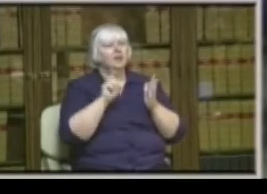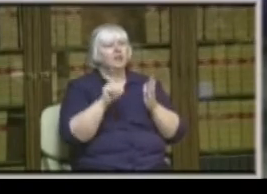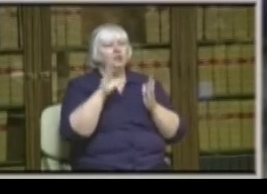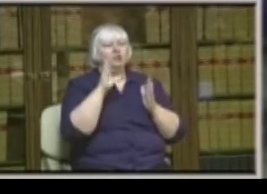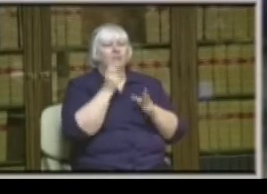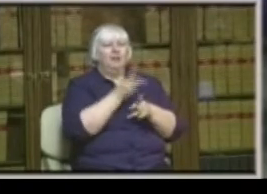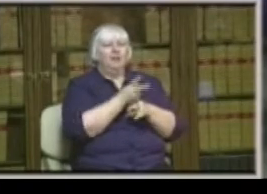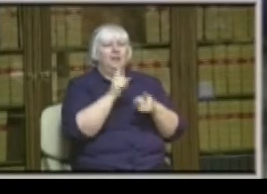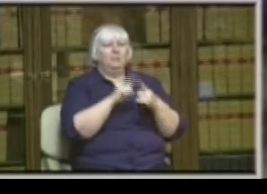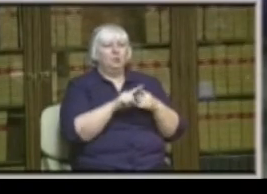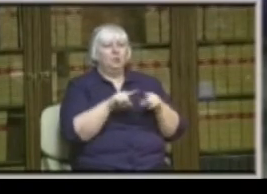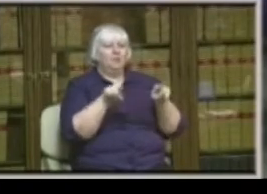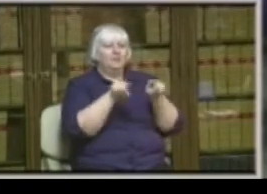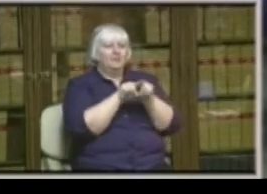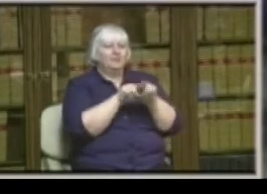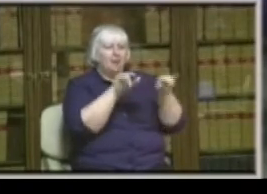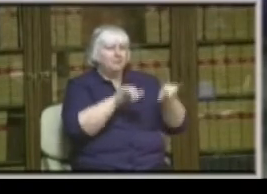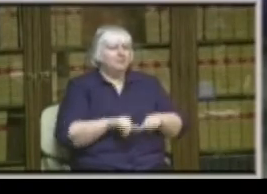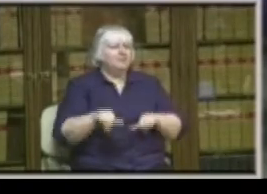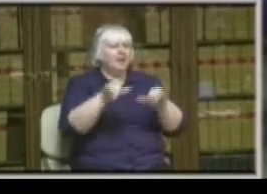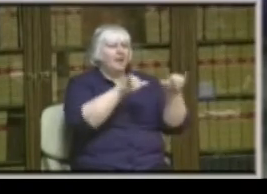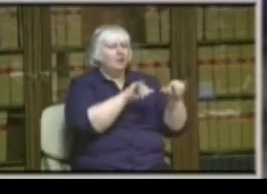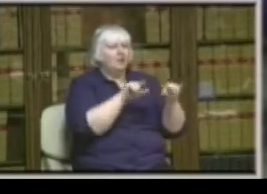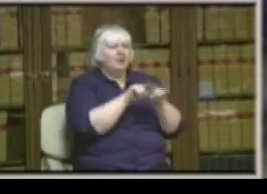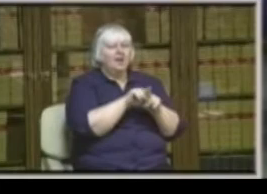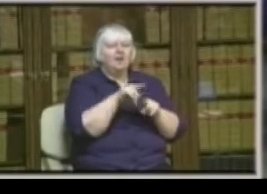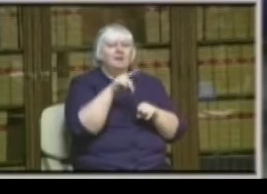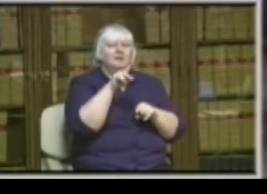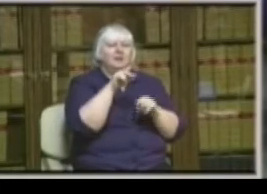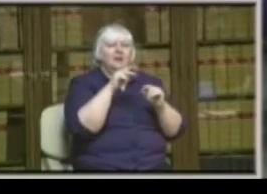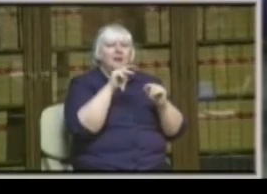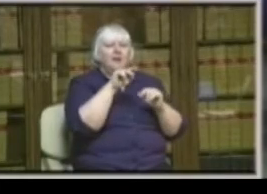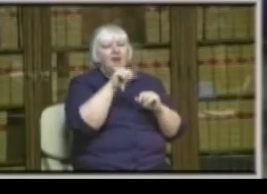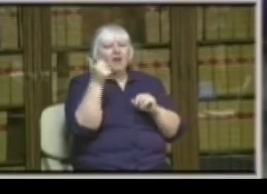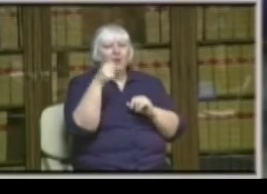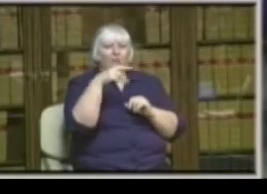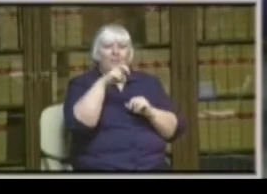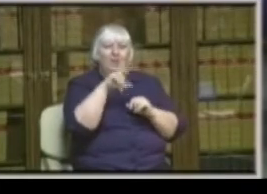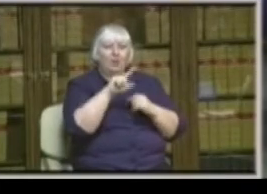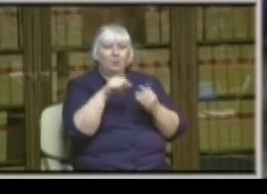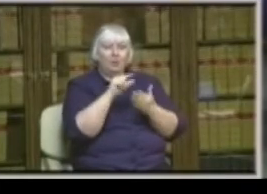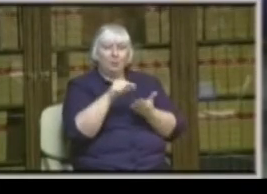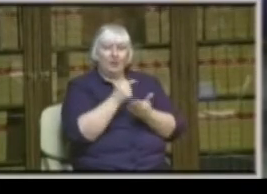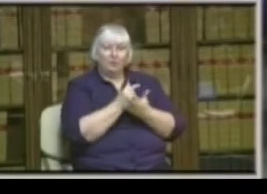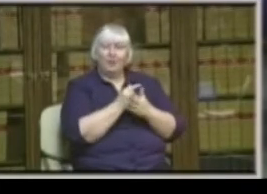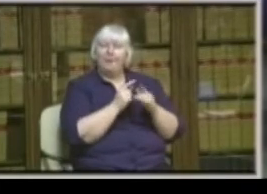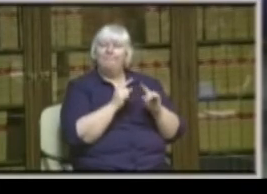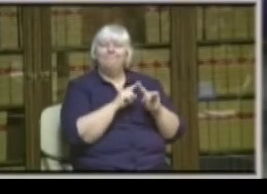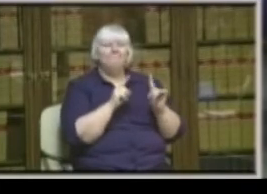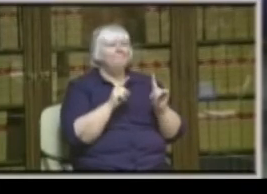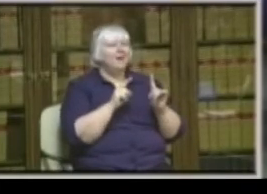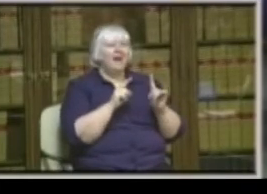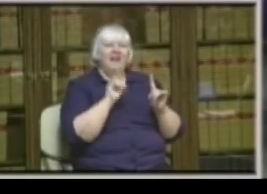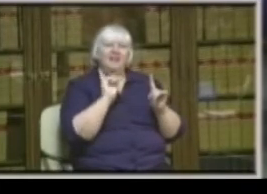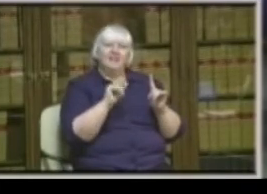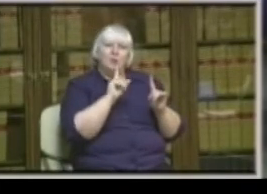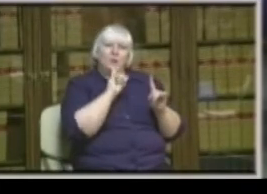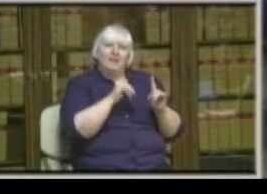same standards as their peers when they graduate. Now, having said that, this is part of a much larger